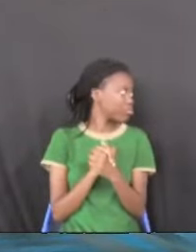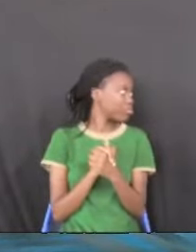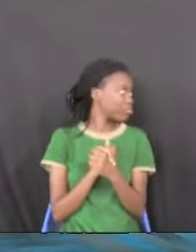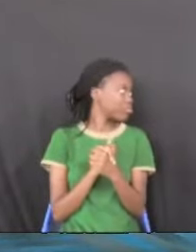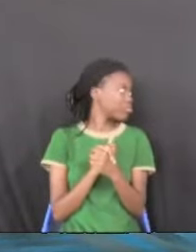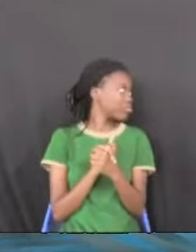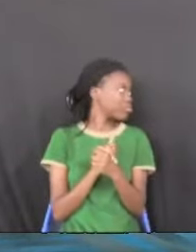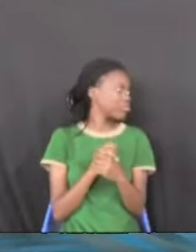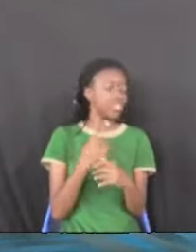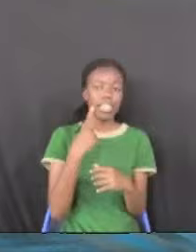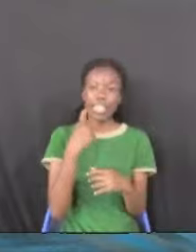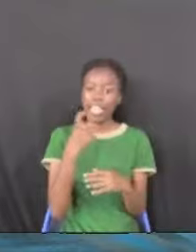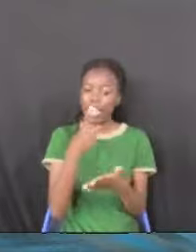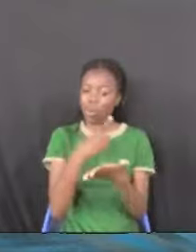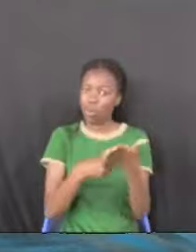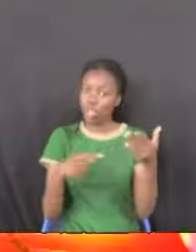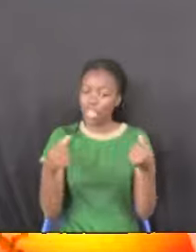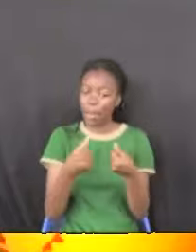Ellen, what happened?